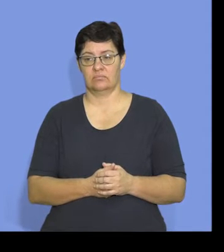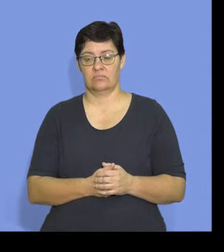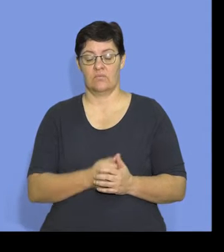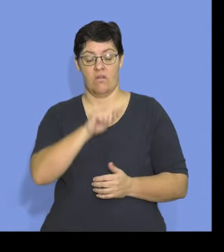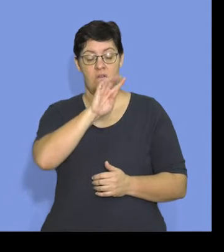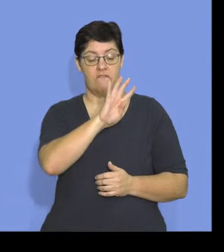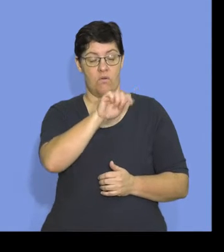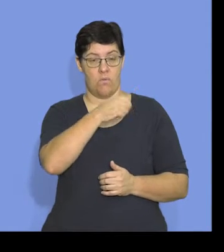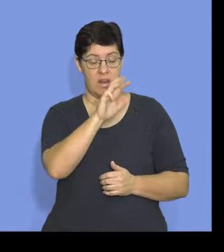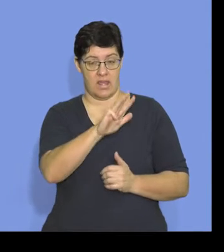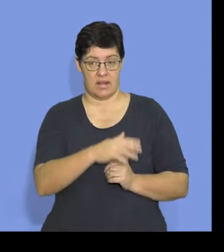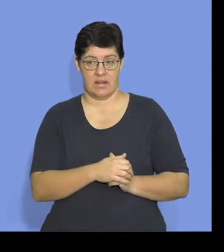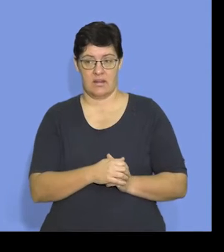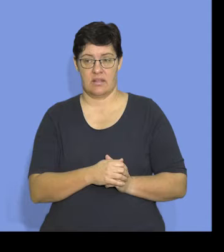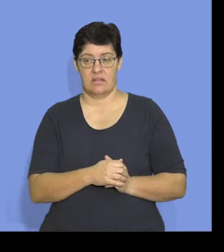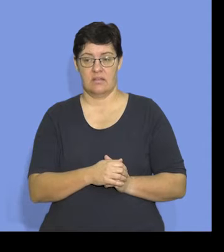4,9,